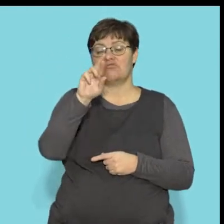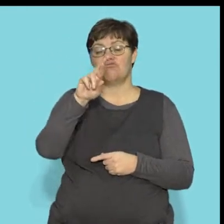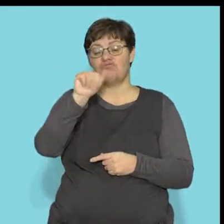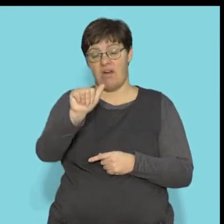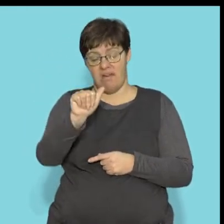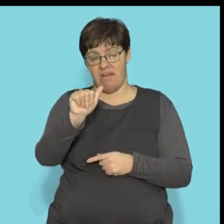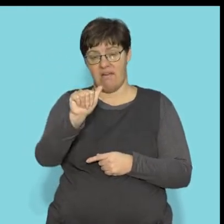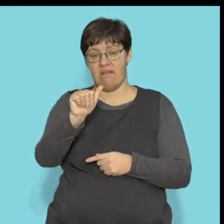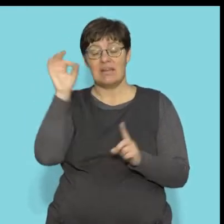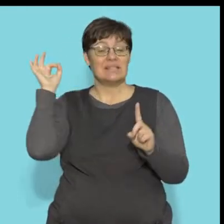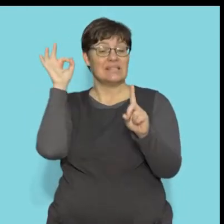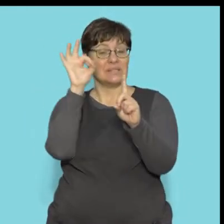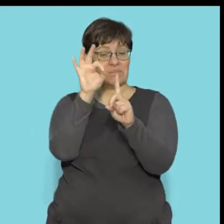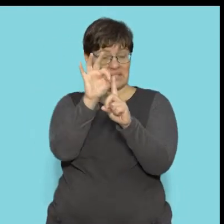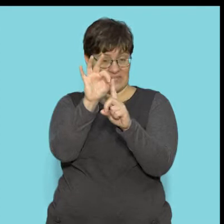intra-specific